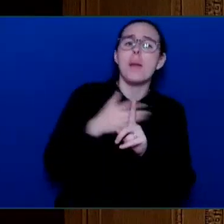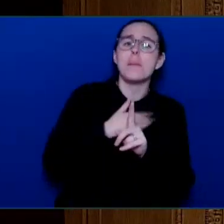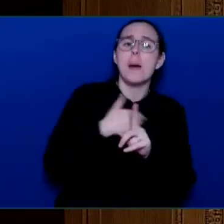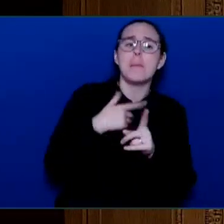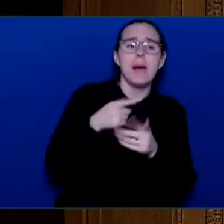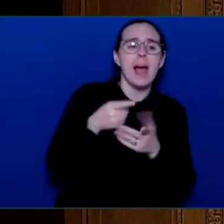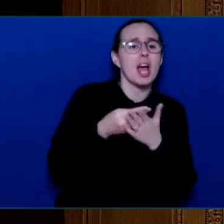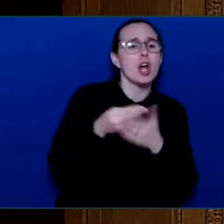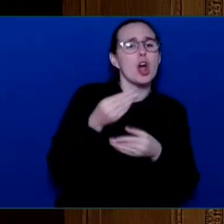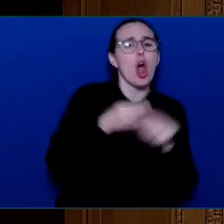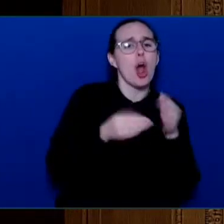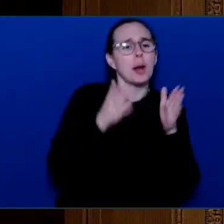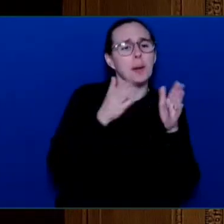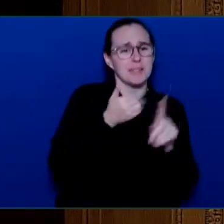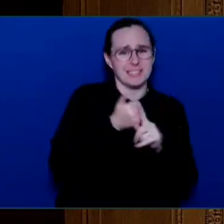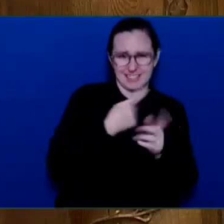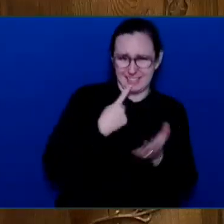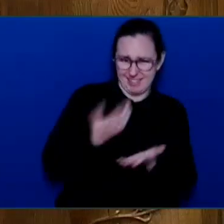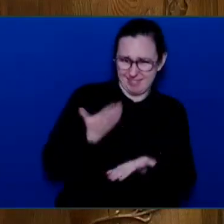Who's right?